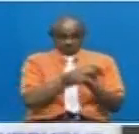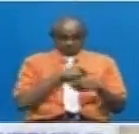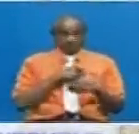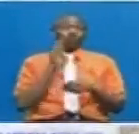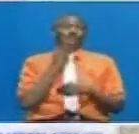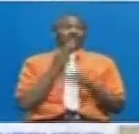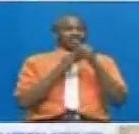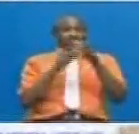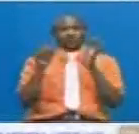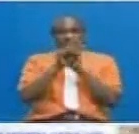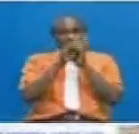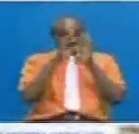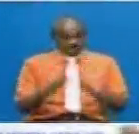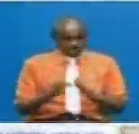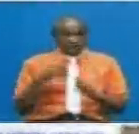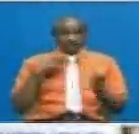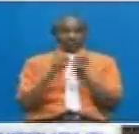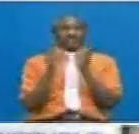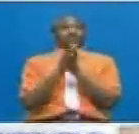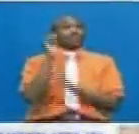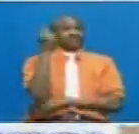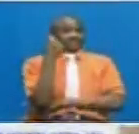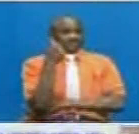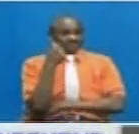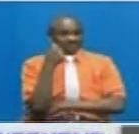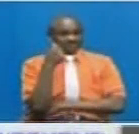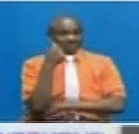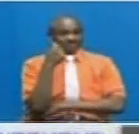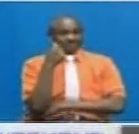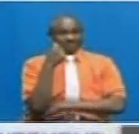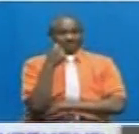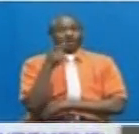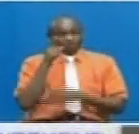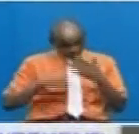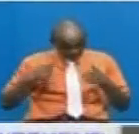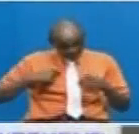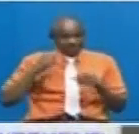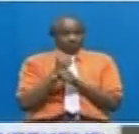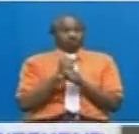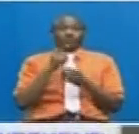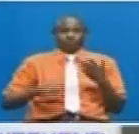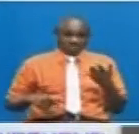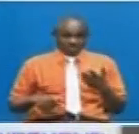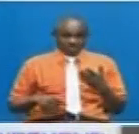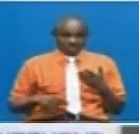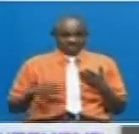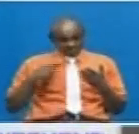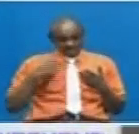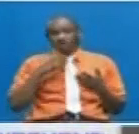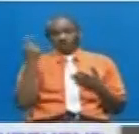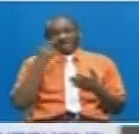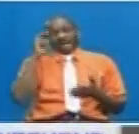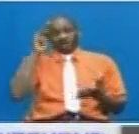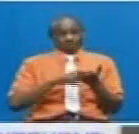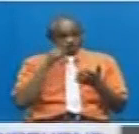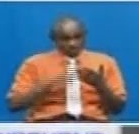Luhya leaders to State House for a meeting with the president. What I have done is to acknowledge